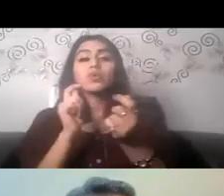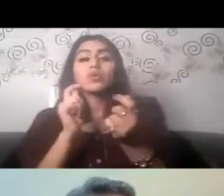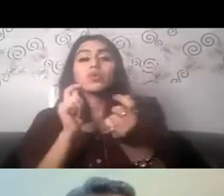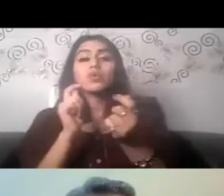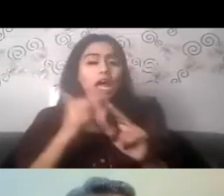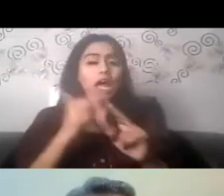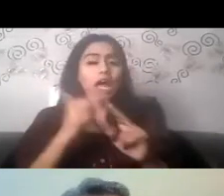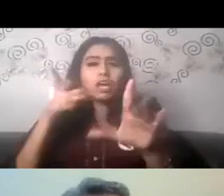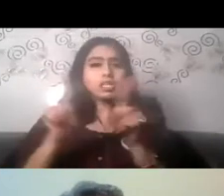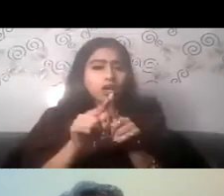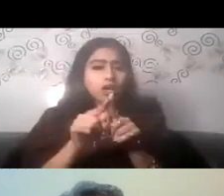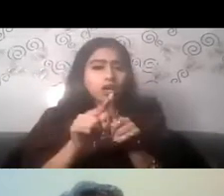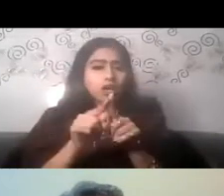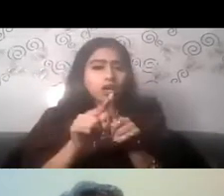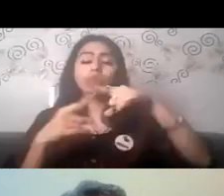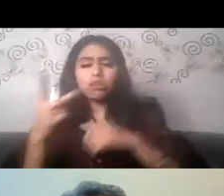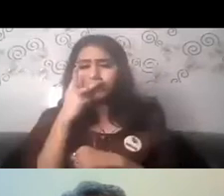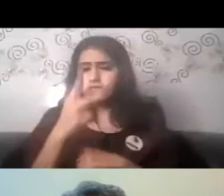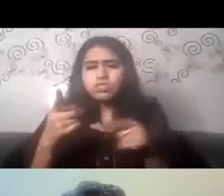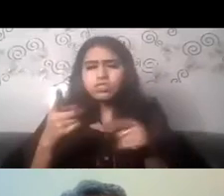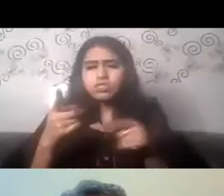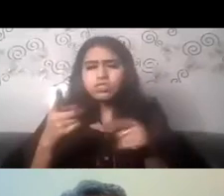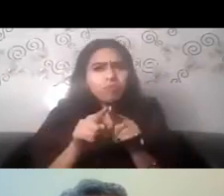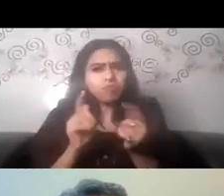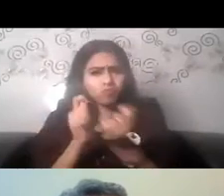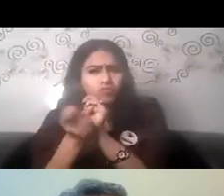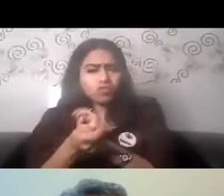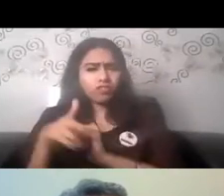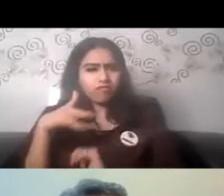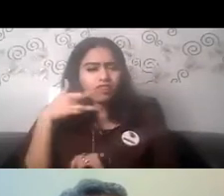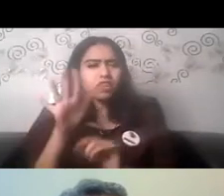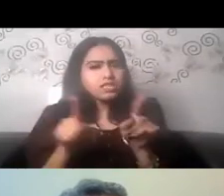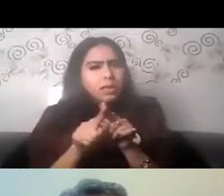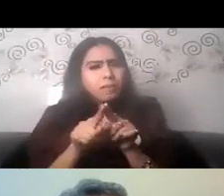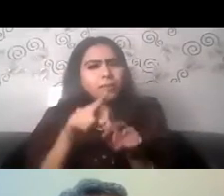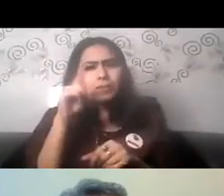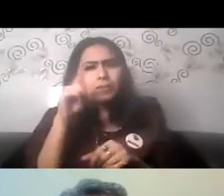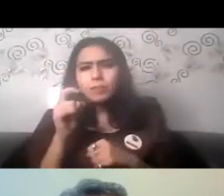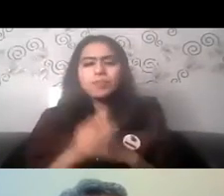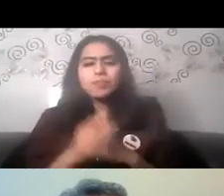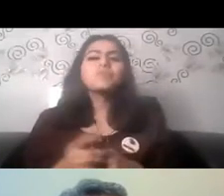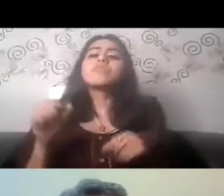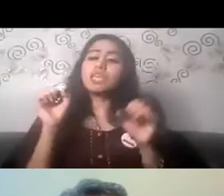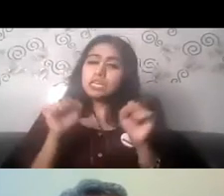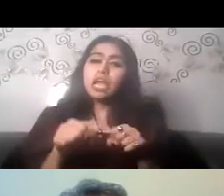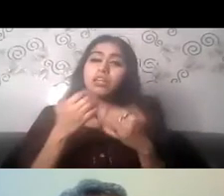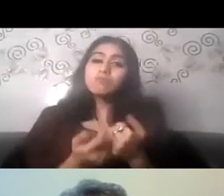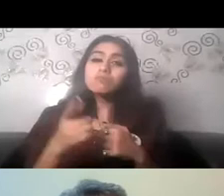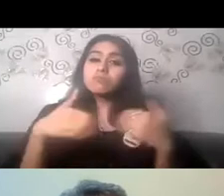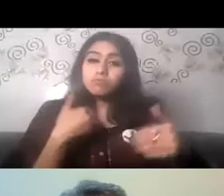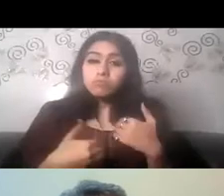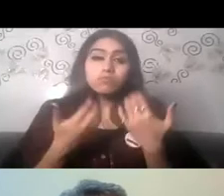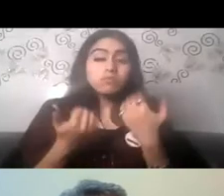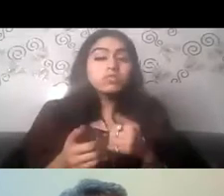to post-pandemic? Do we see any tangible change? There have been lots of interesting surveys and